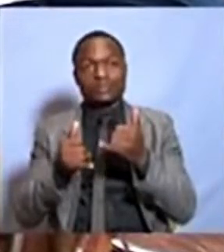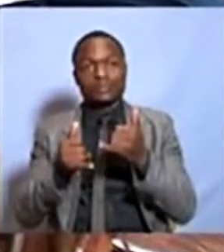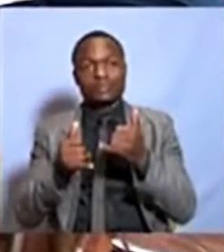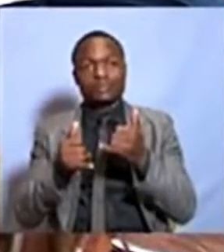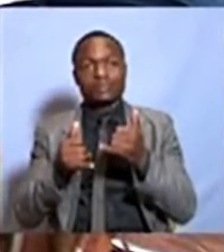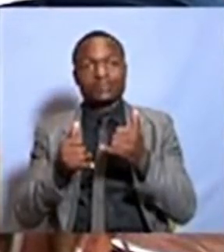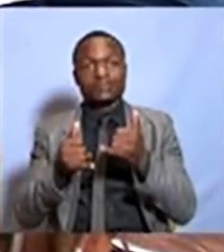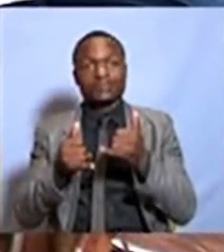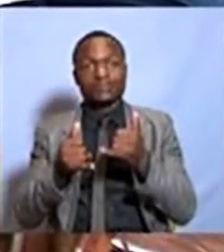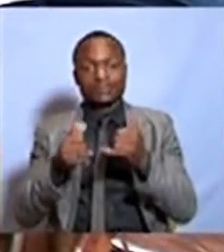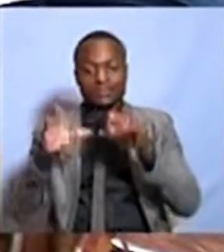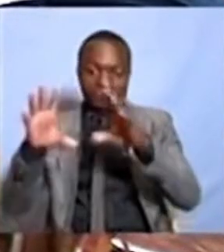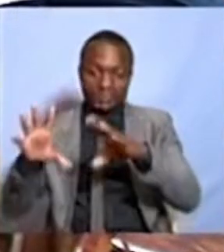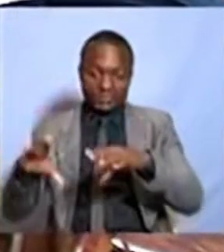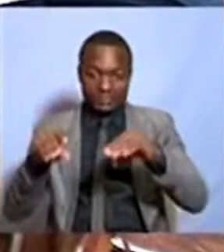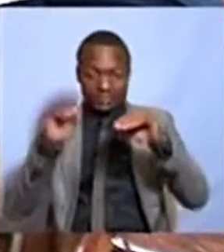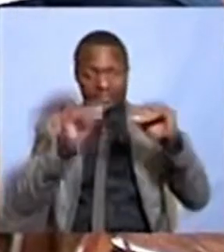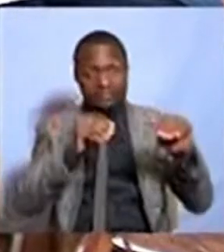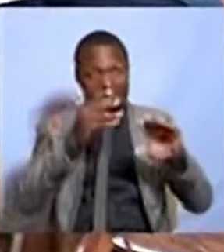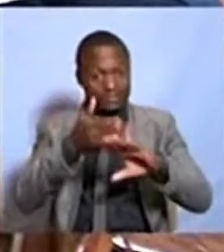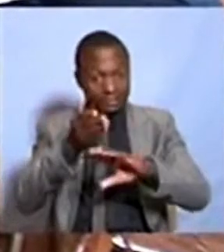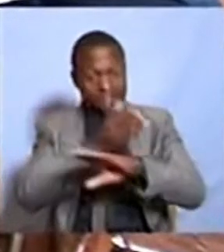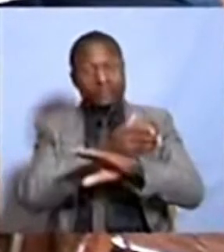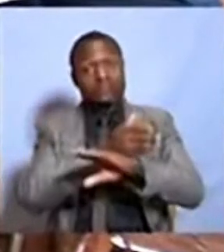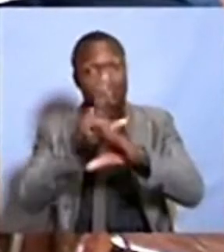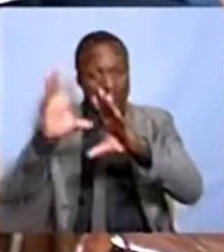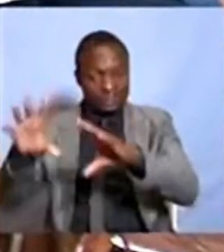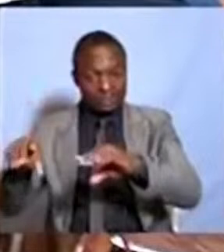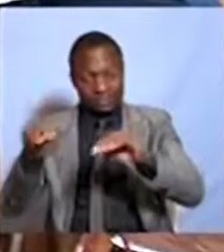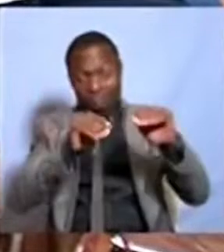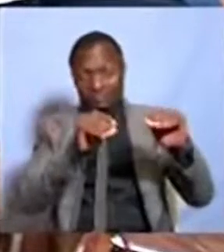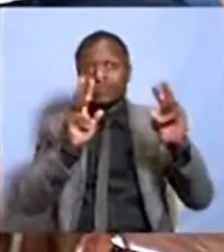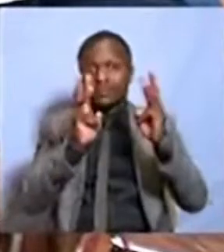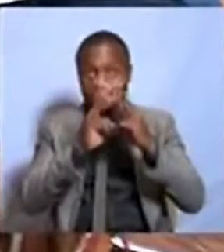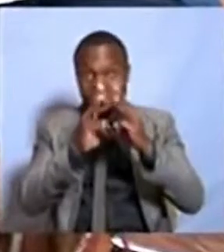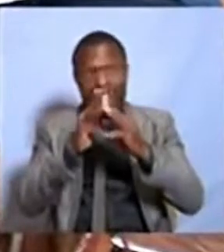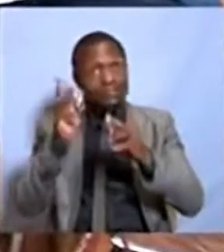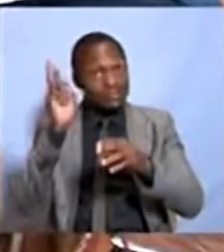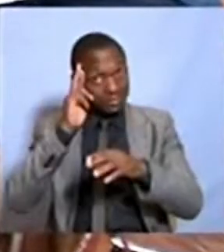been adjourned. Before I adjourn the meeting, remember,